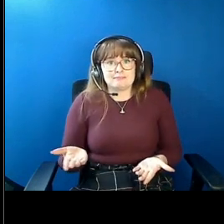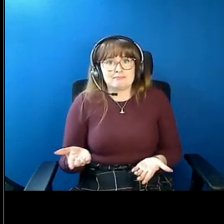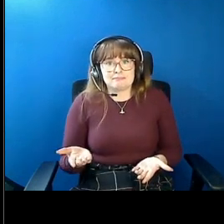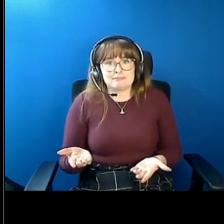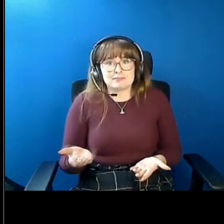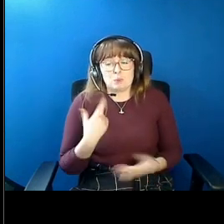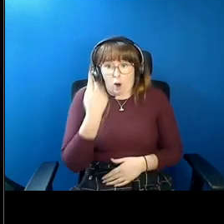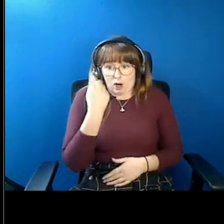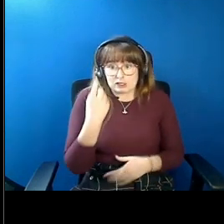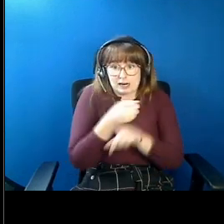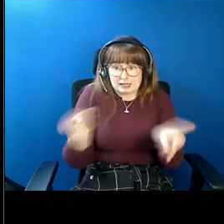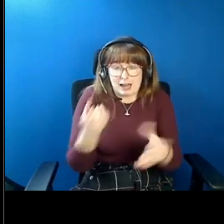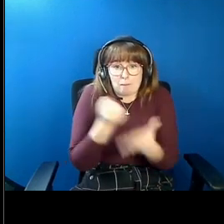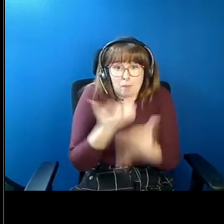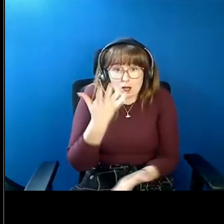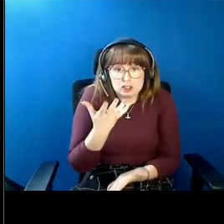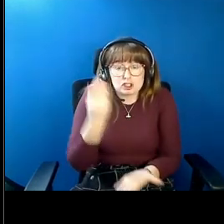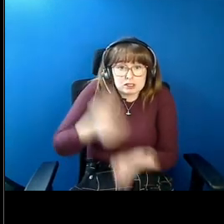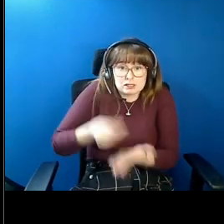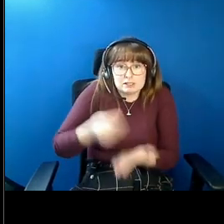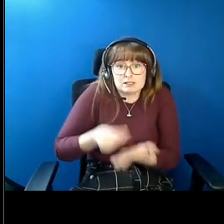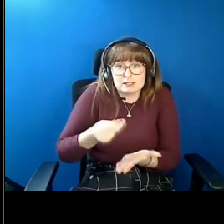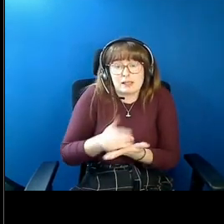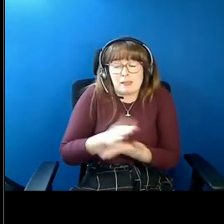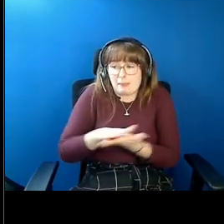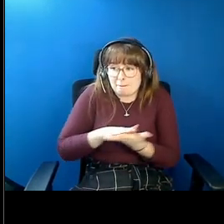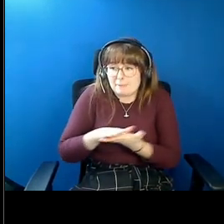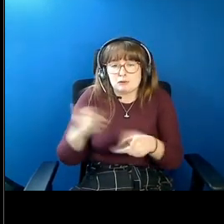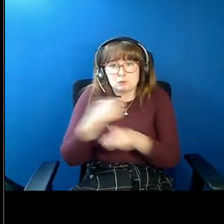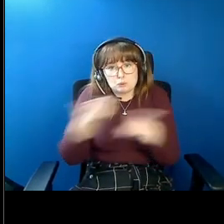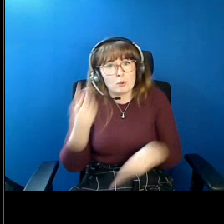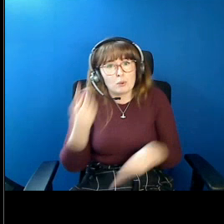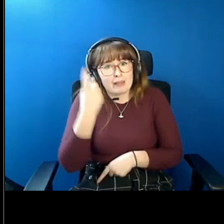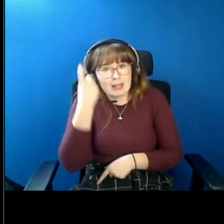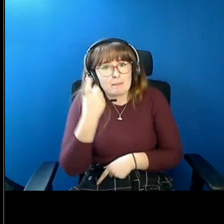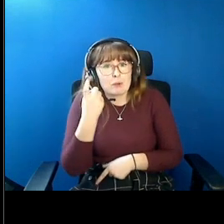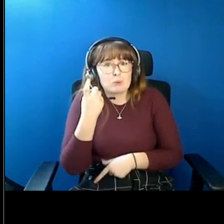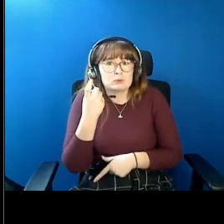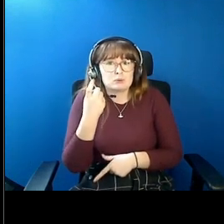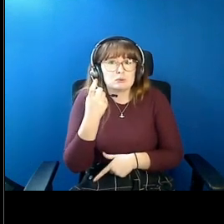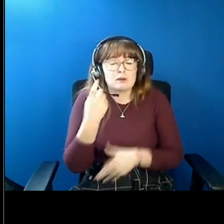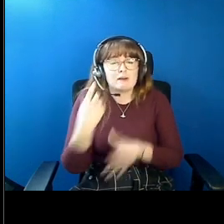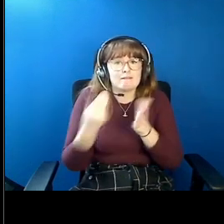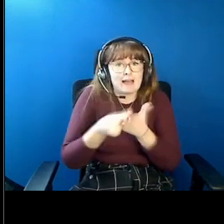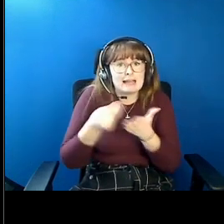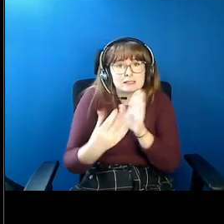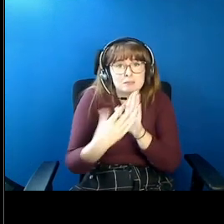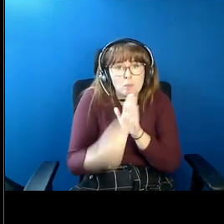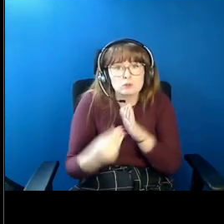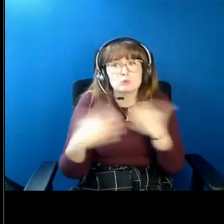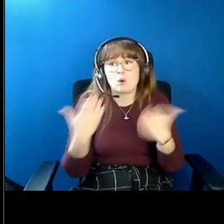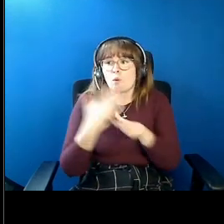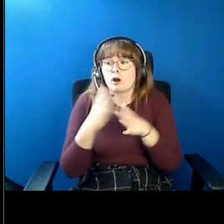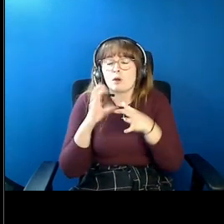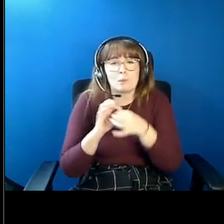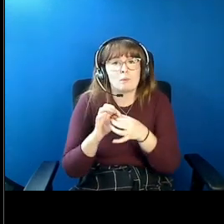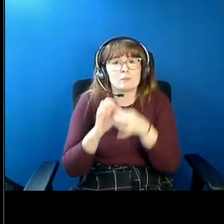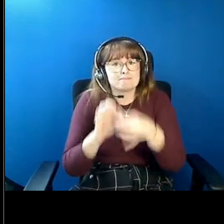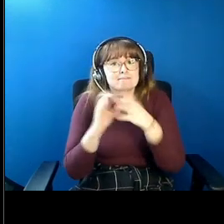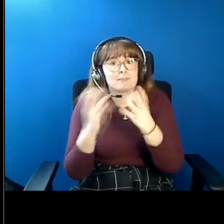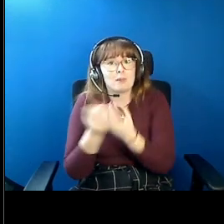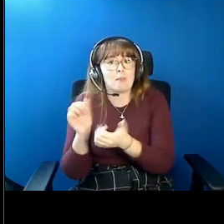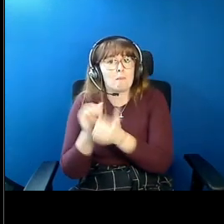knowing what the financial gap is, that enables you to start thinking about innovative finance models, or working with delivery partners to help bring that